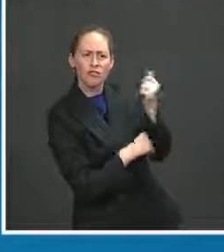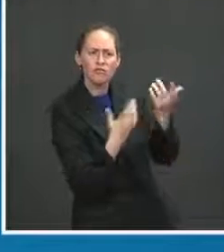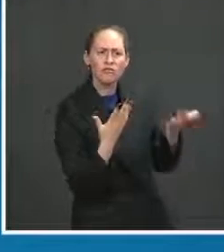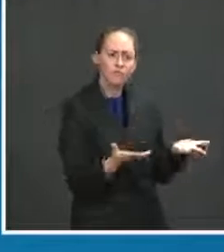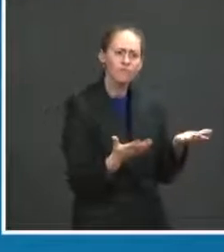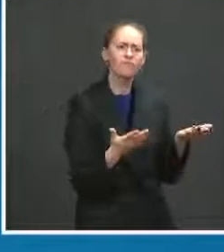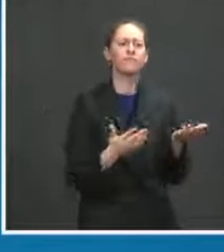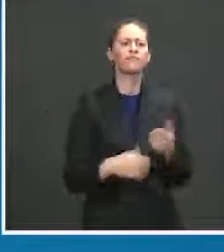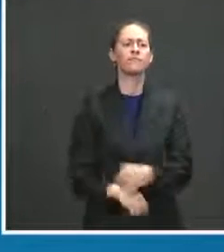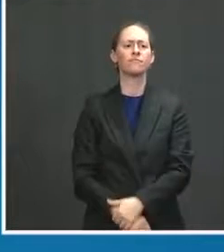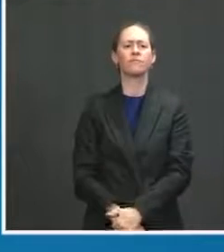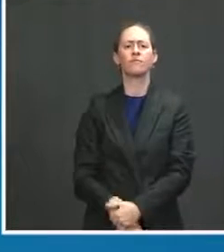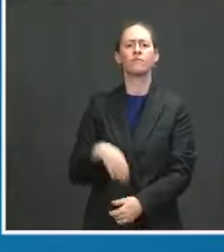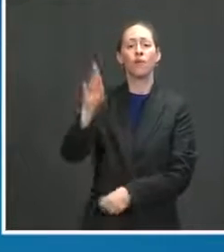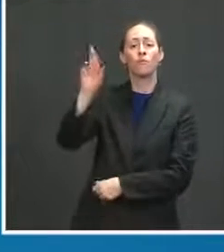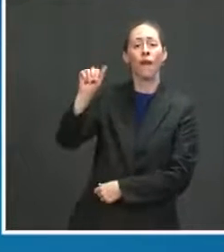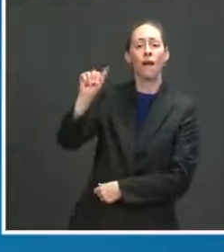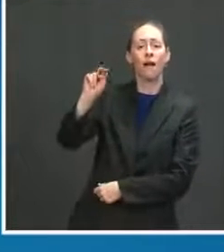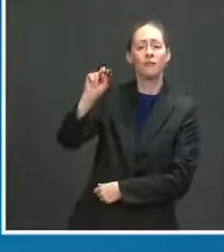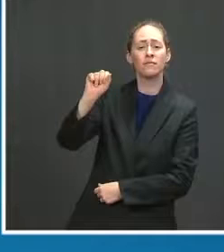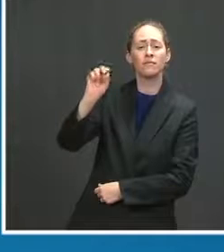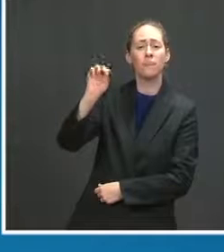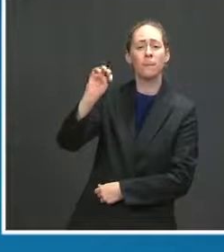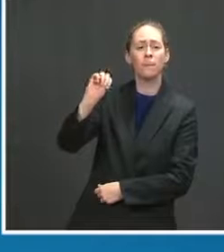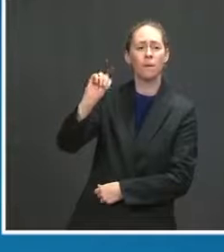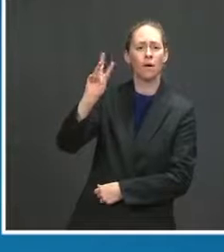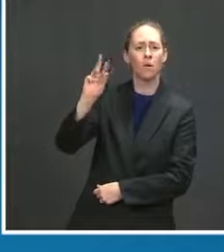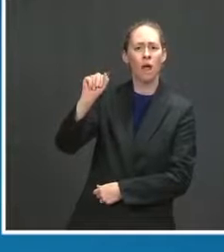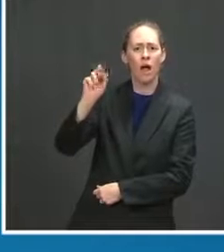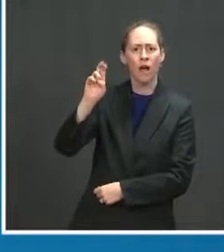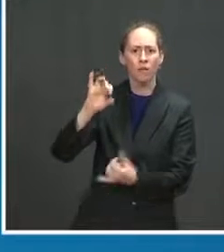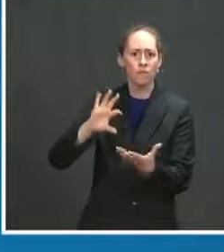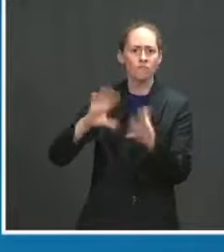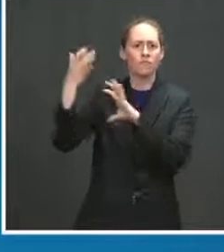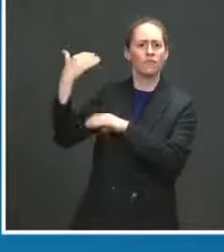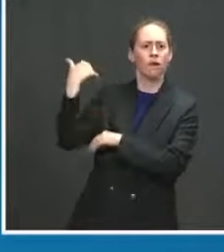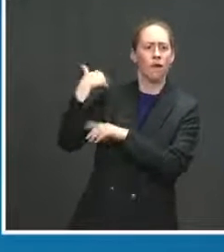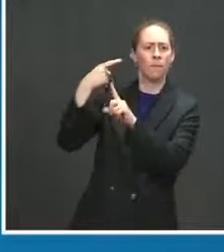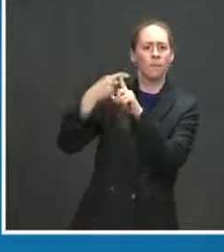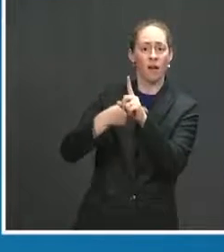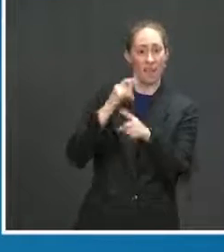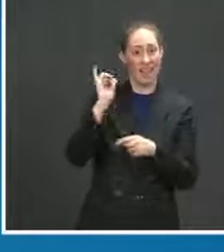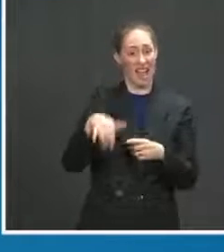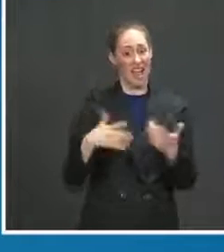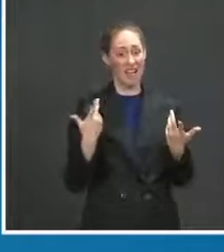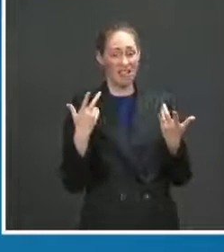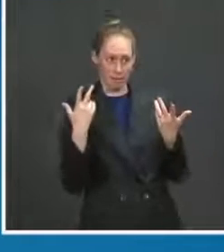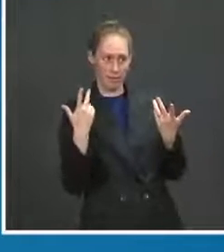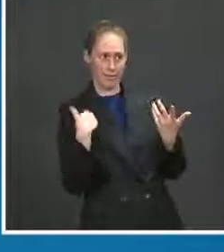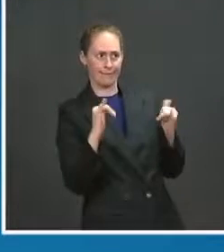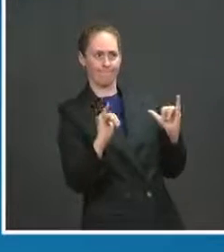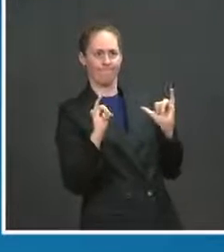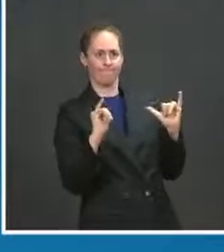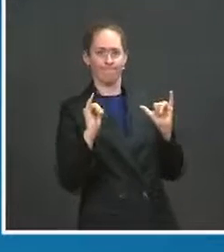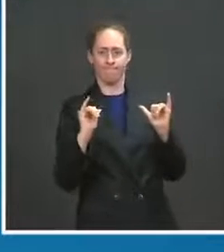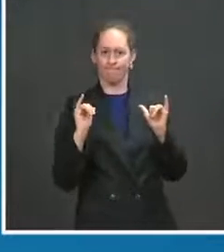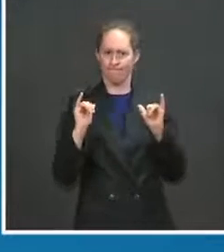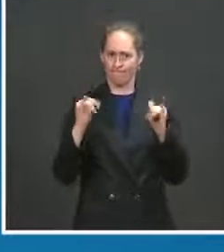hackers earlier this month, well, that was a warning shot. In fact, there have been many warning